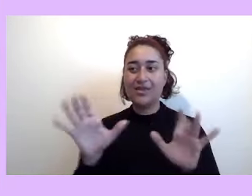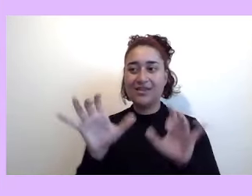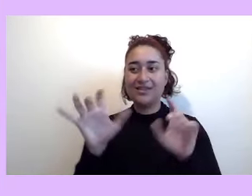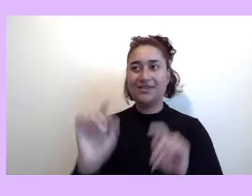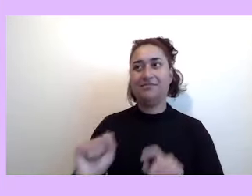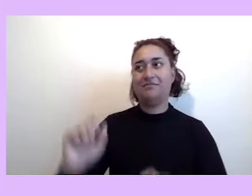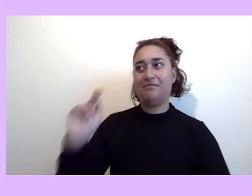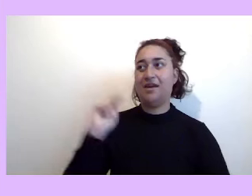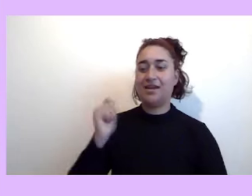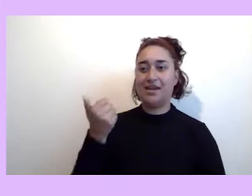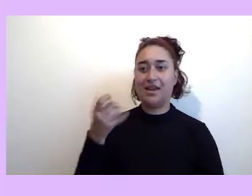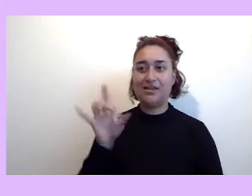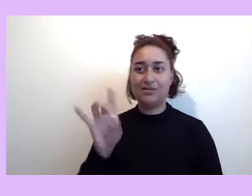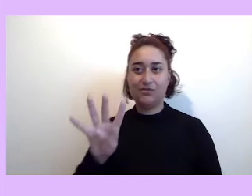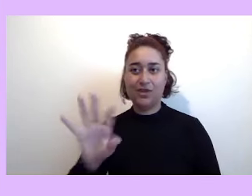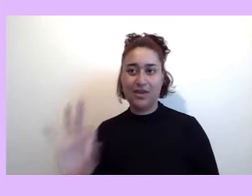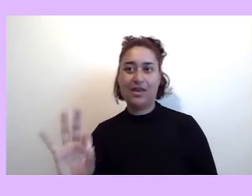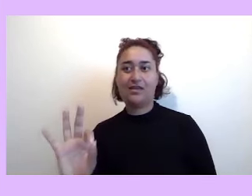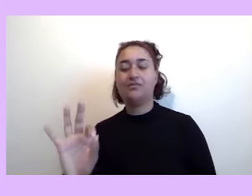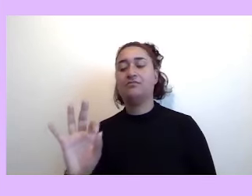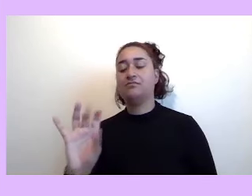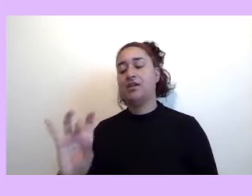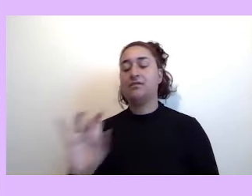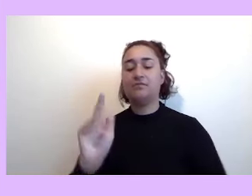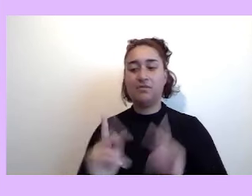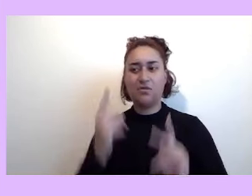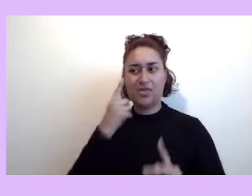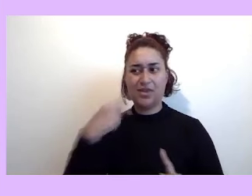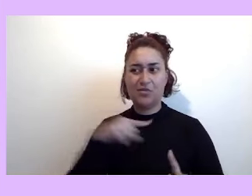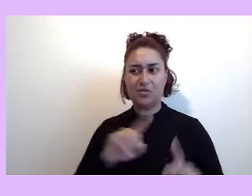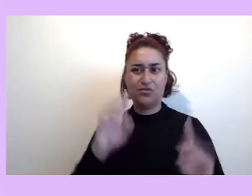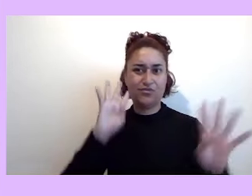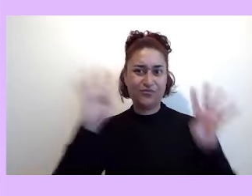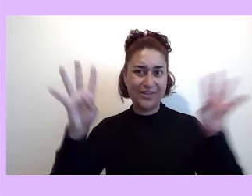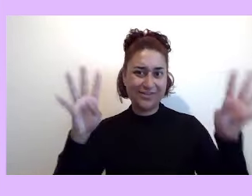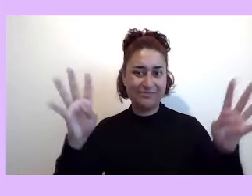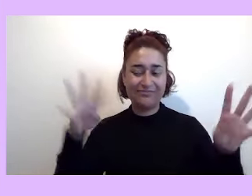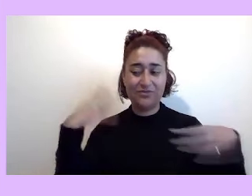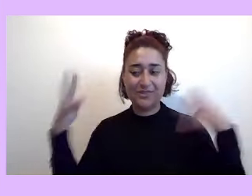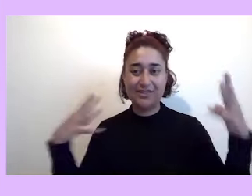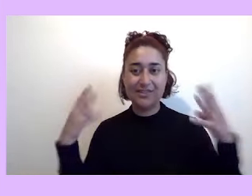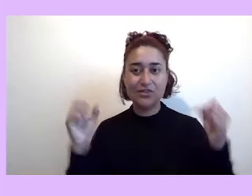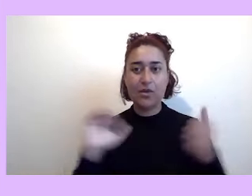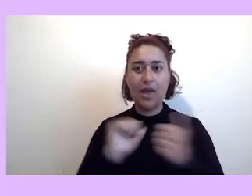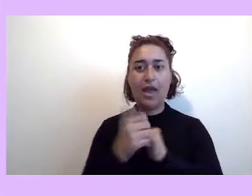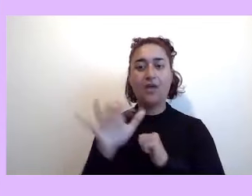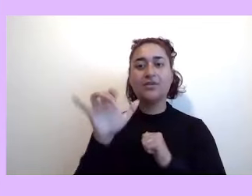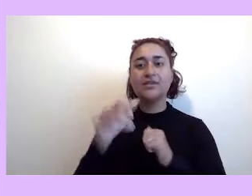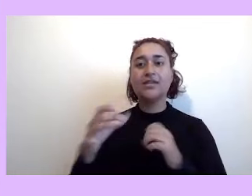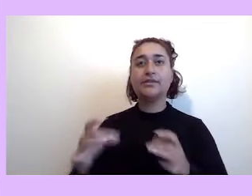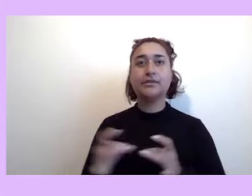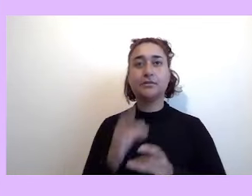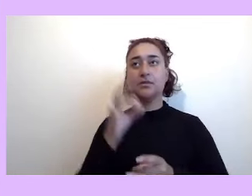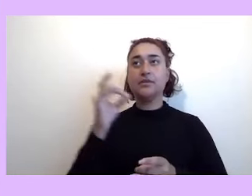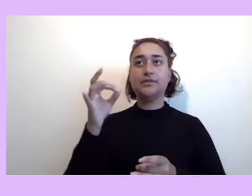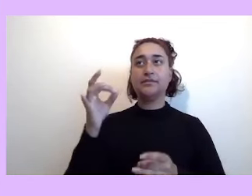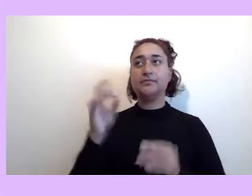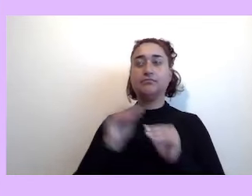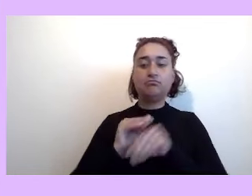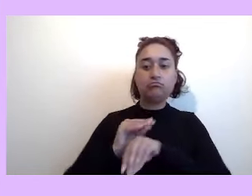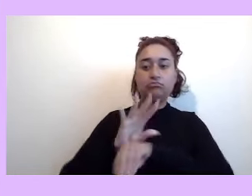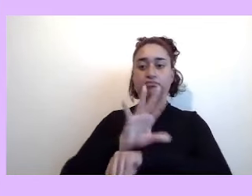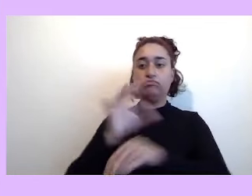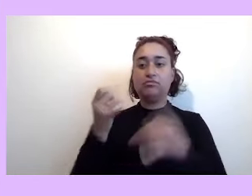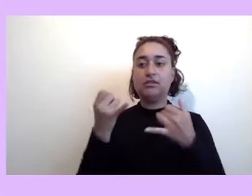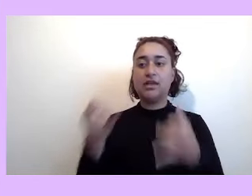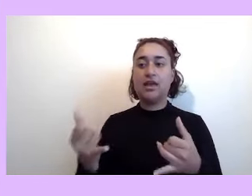1848. People would think we were crazy. And so how is that spirit brought alive today in terms of working out who